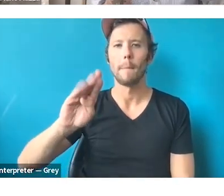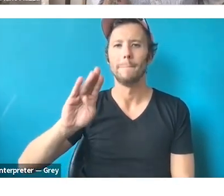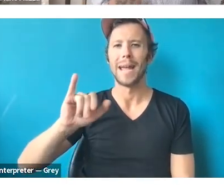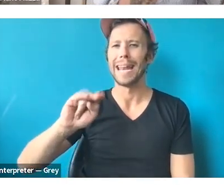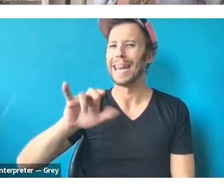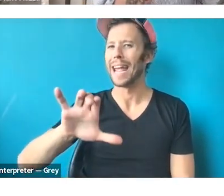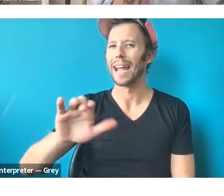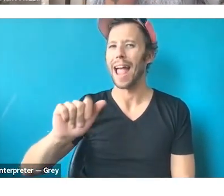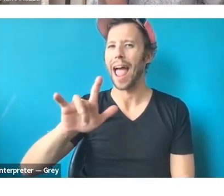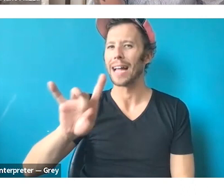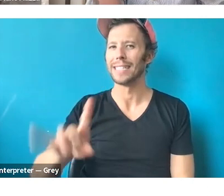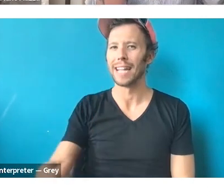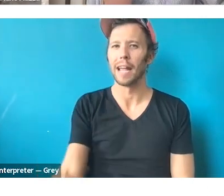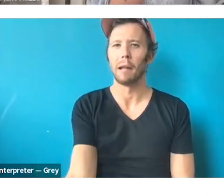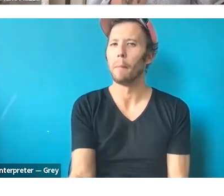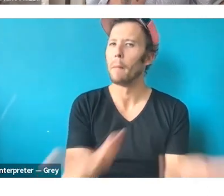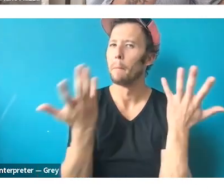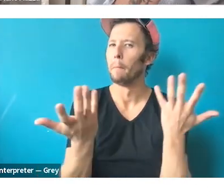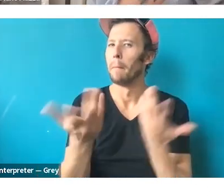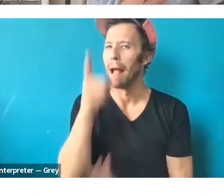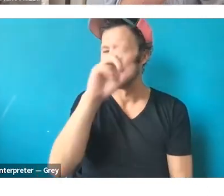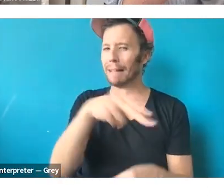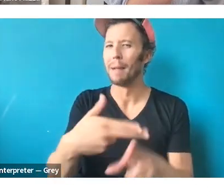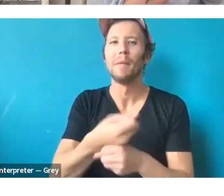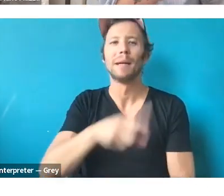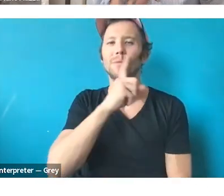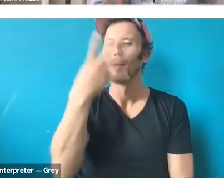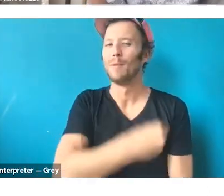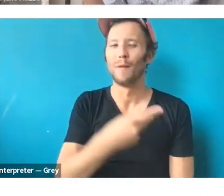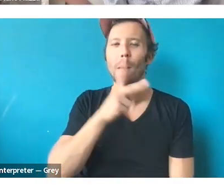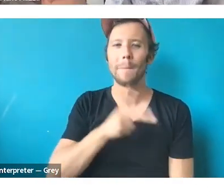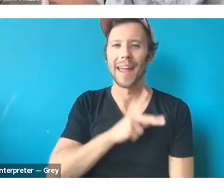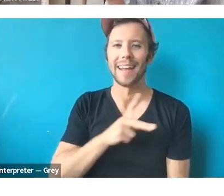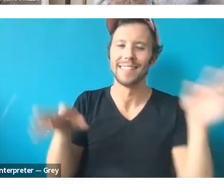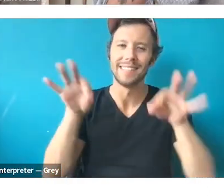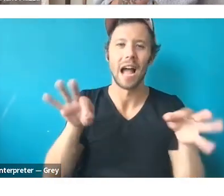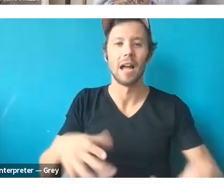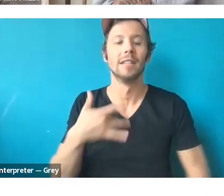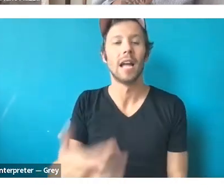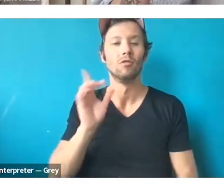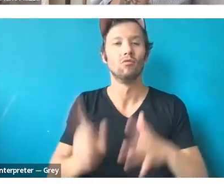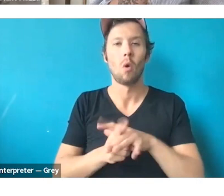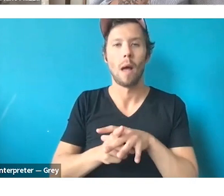it's indigenous actually to the global south through, I would say,